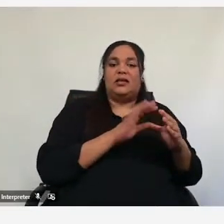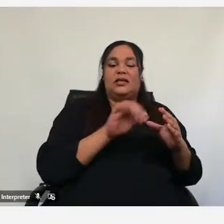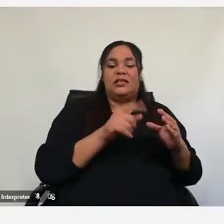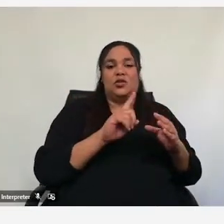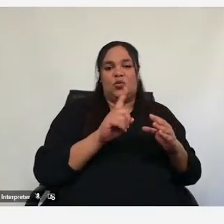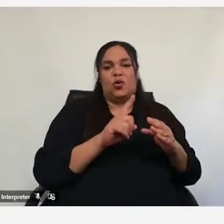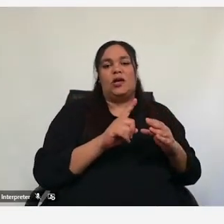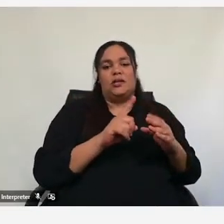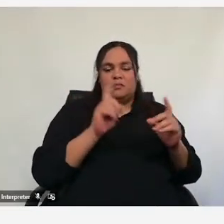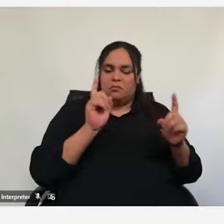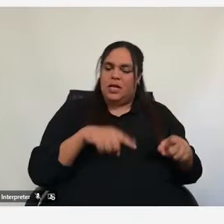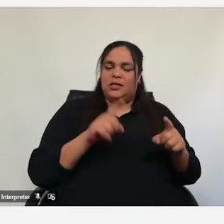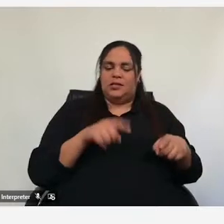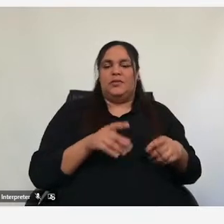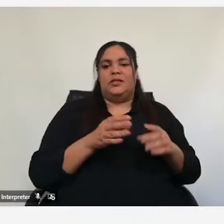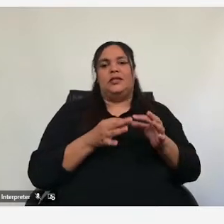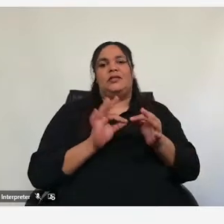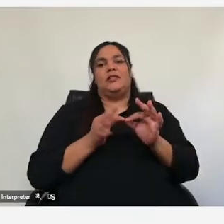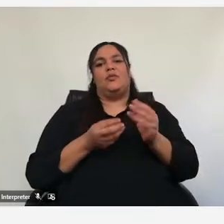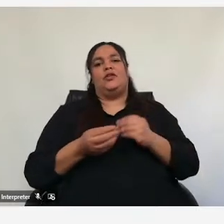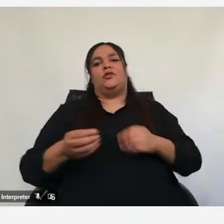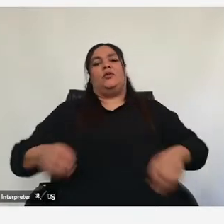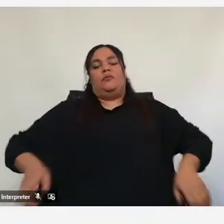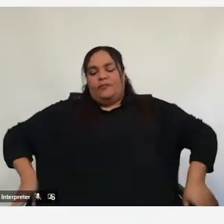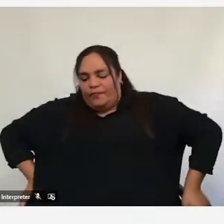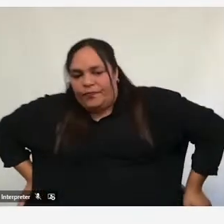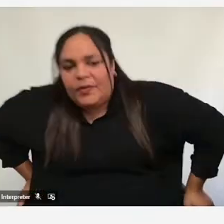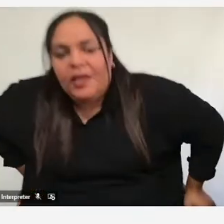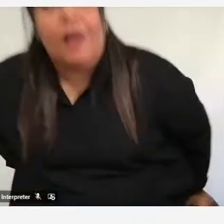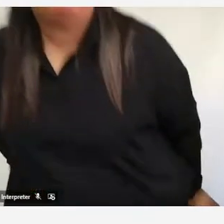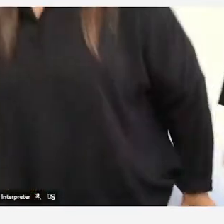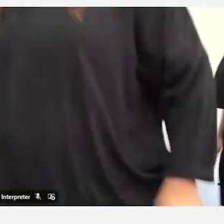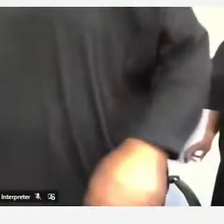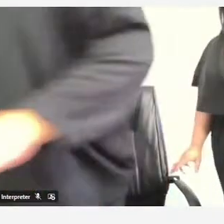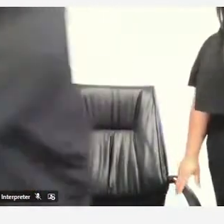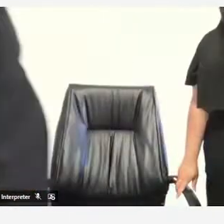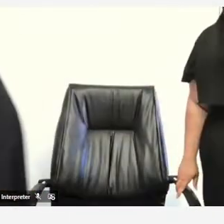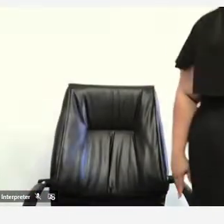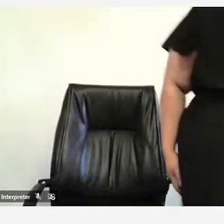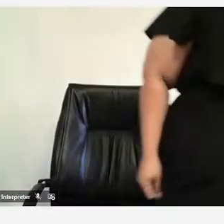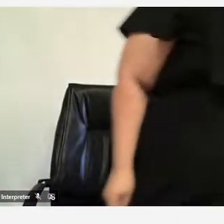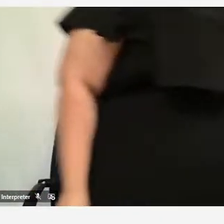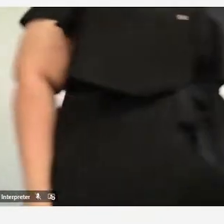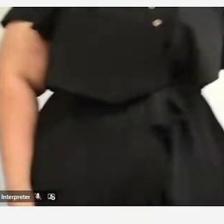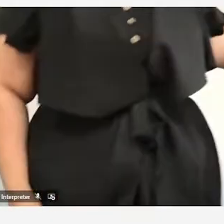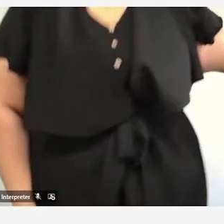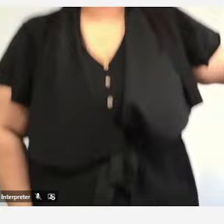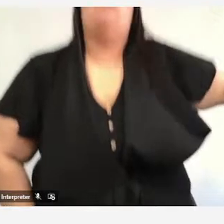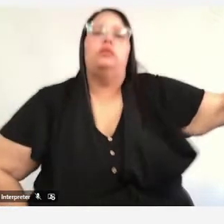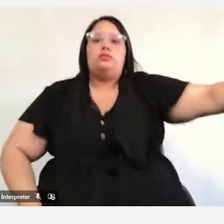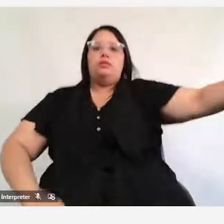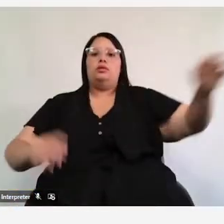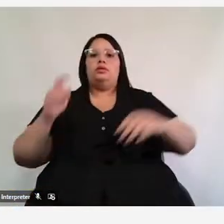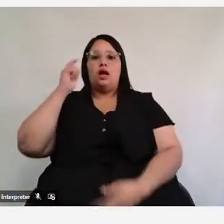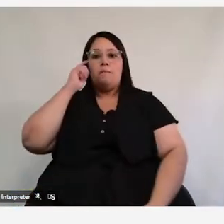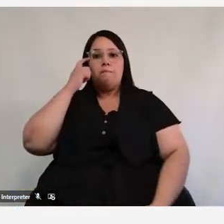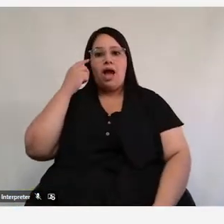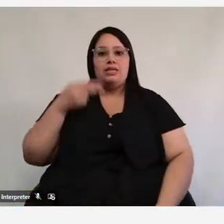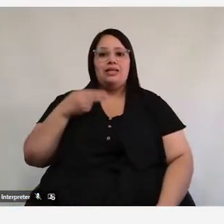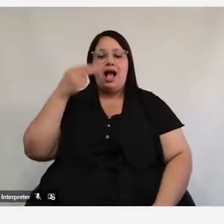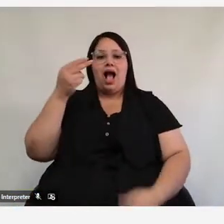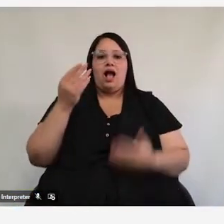a must. And this lesson can be learned from Pinelands High School. Pinelands High School